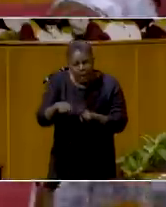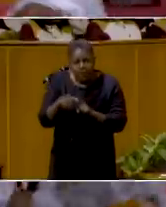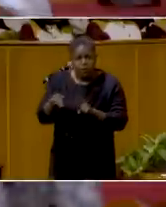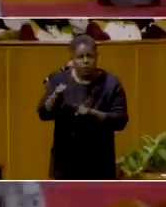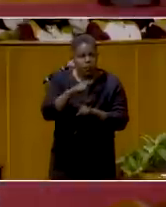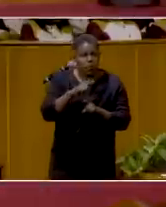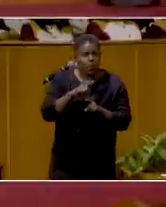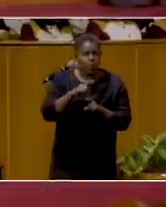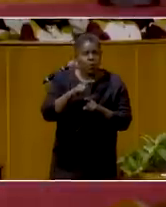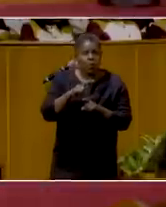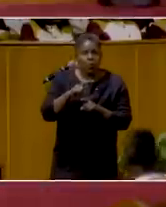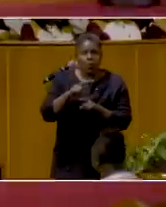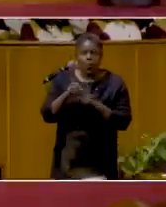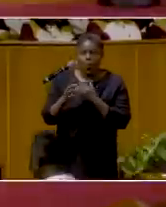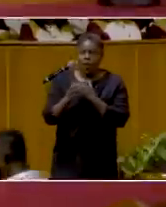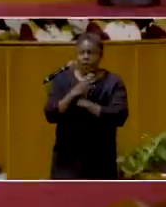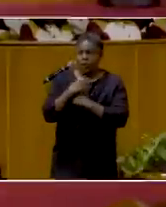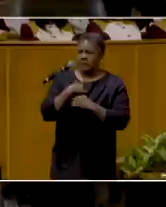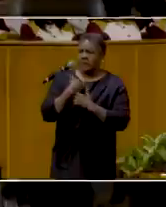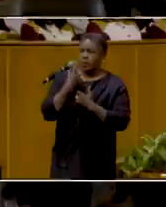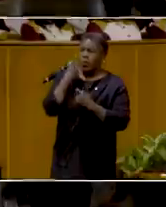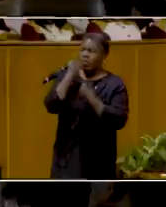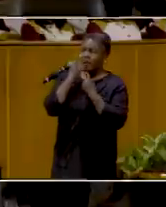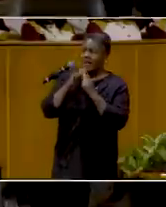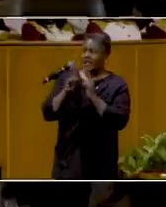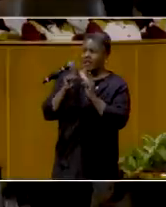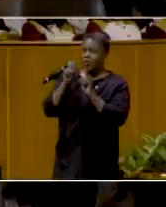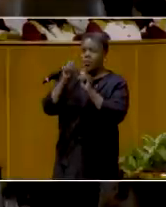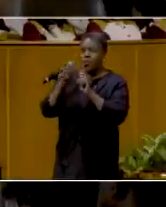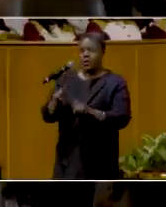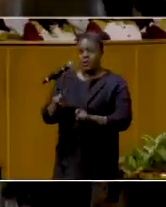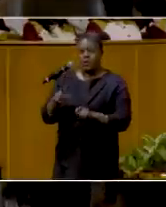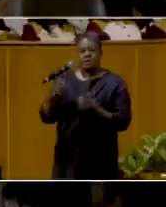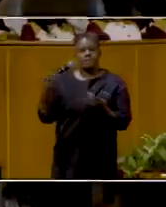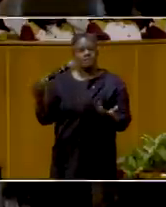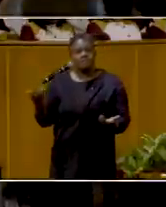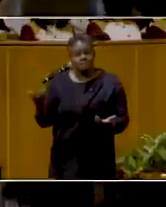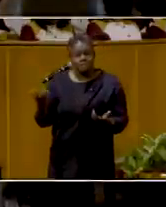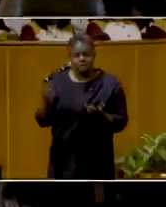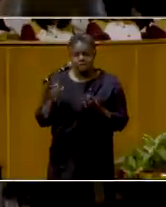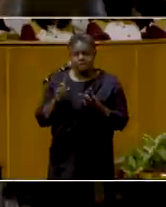it forces you to ask another question. And that question is this: